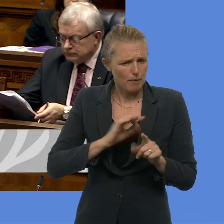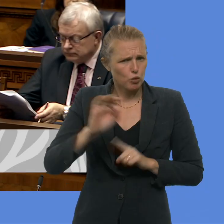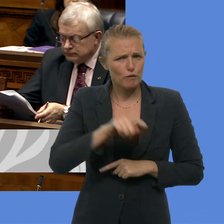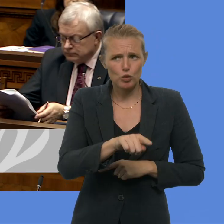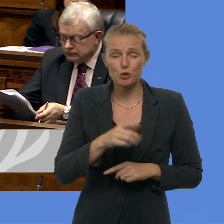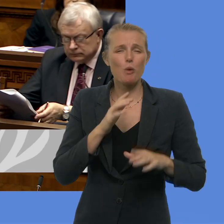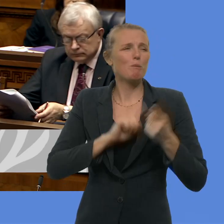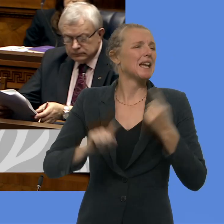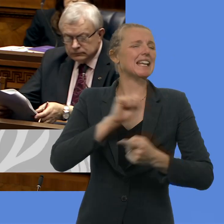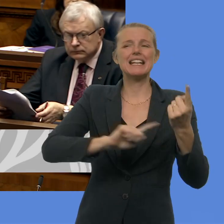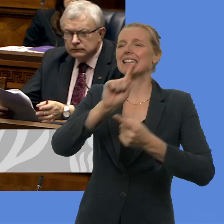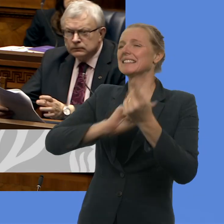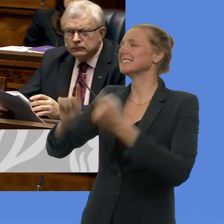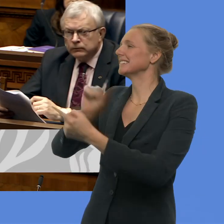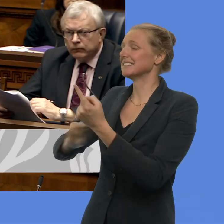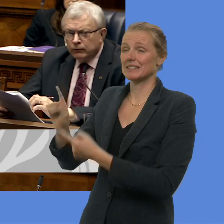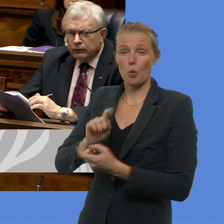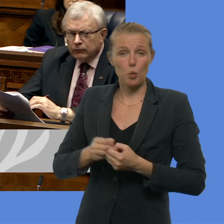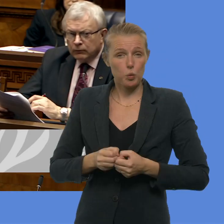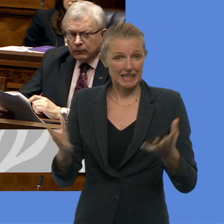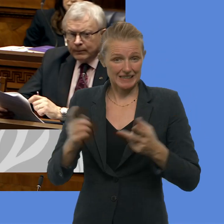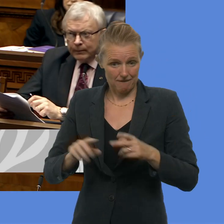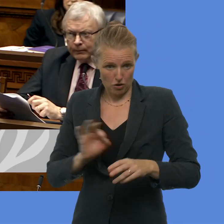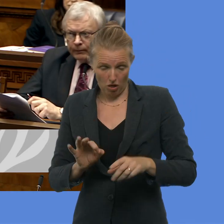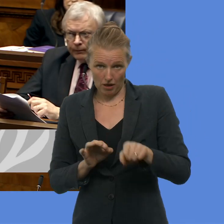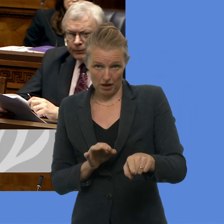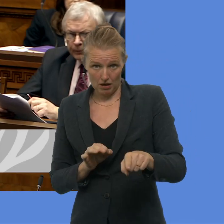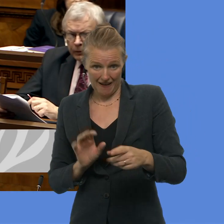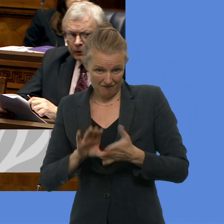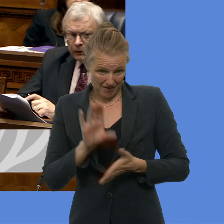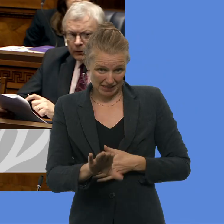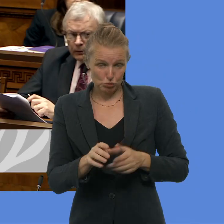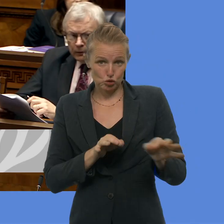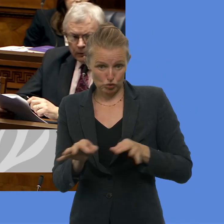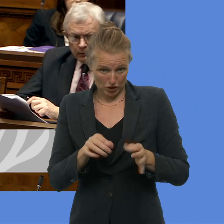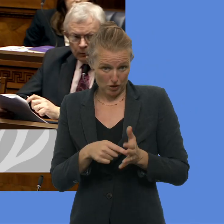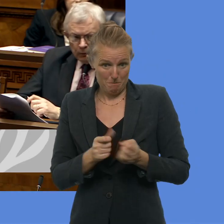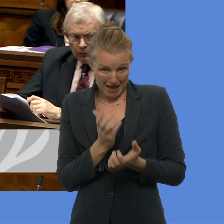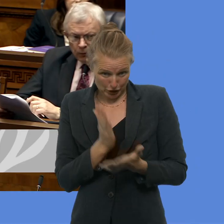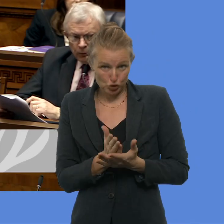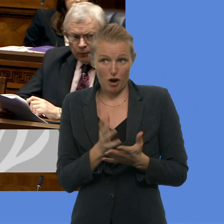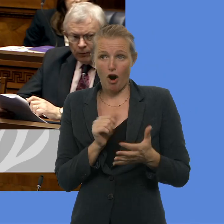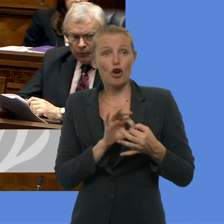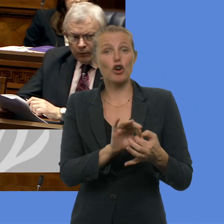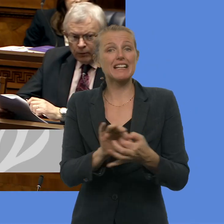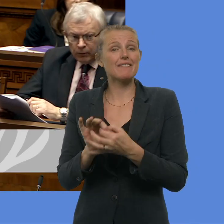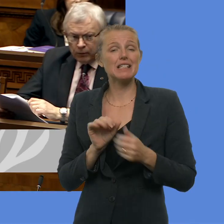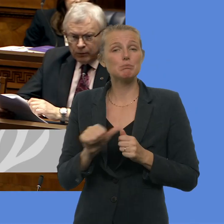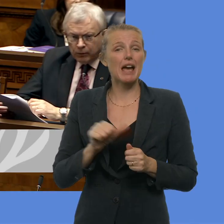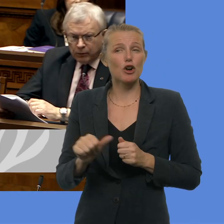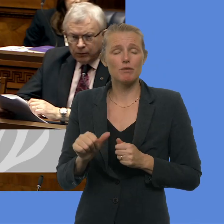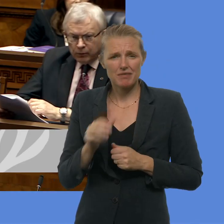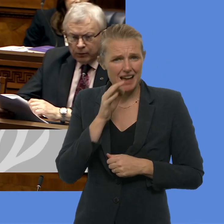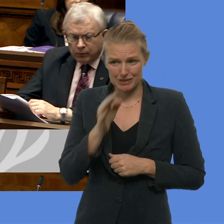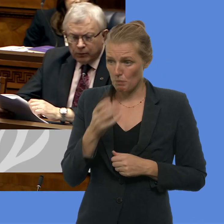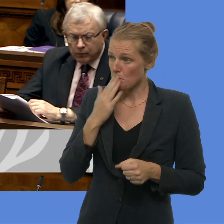world are to nothing if they don't understand that. When will the investment strategy be published? It's been promised since we came back. There's still no